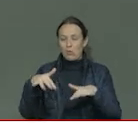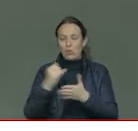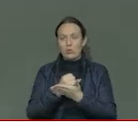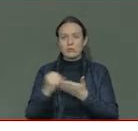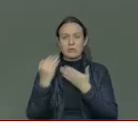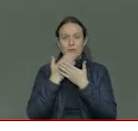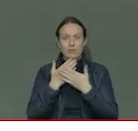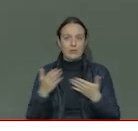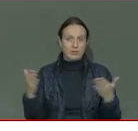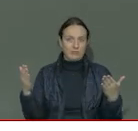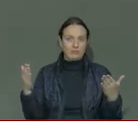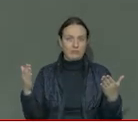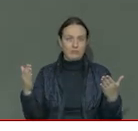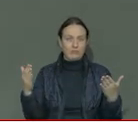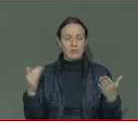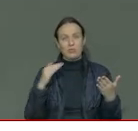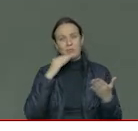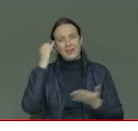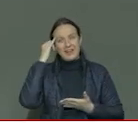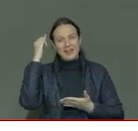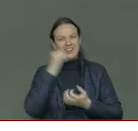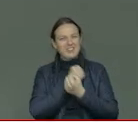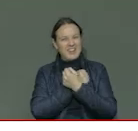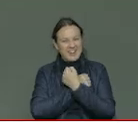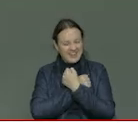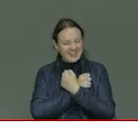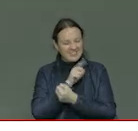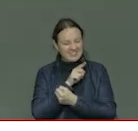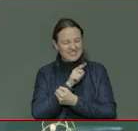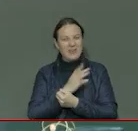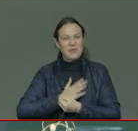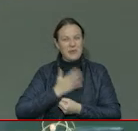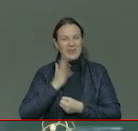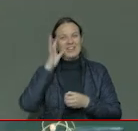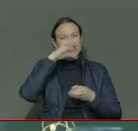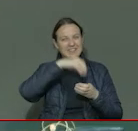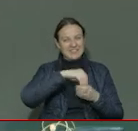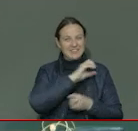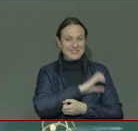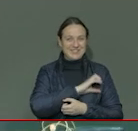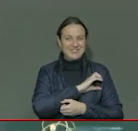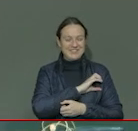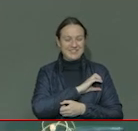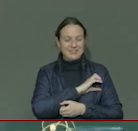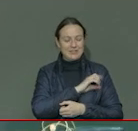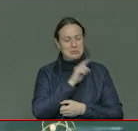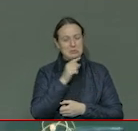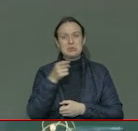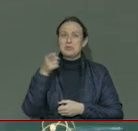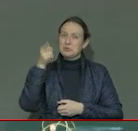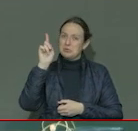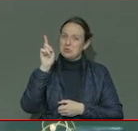this idea of this concept of love, and he's drawn to that. And when he sees this idea of this Christian God,